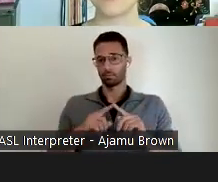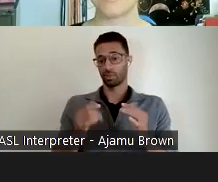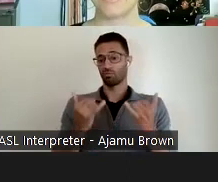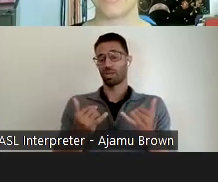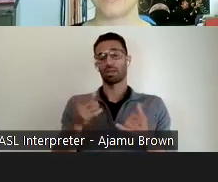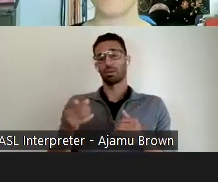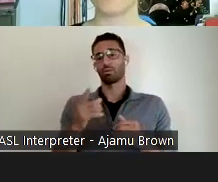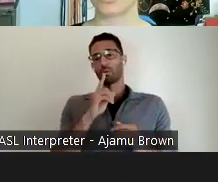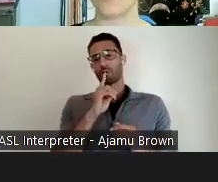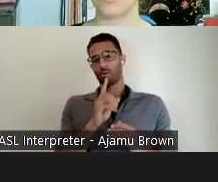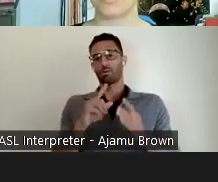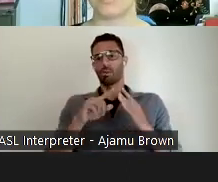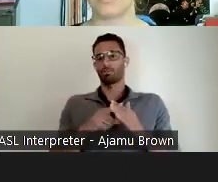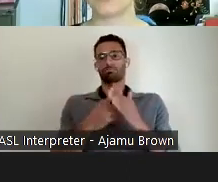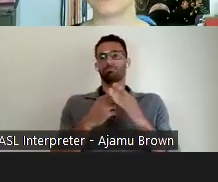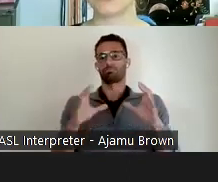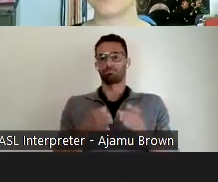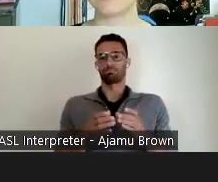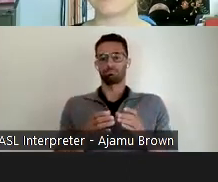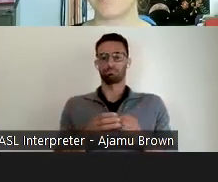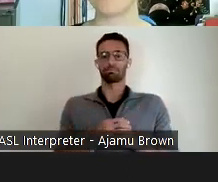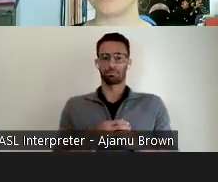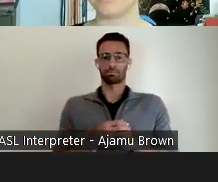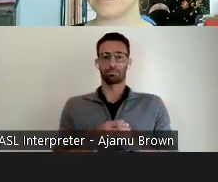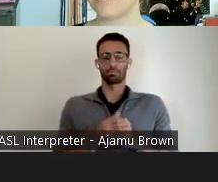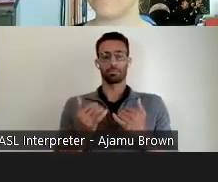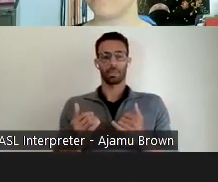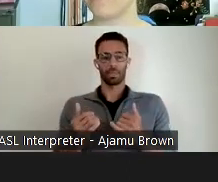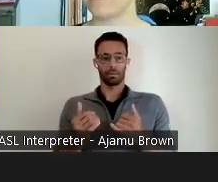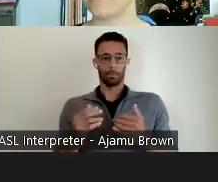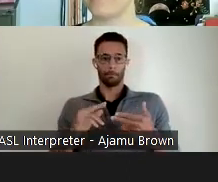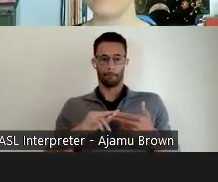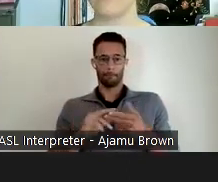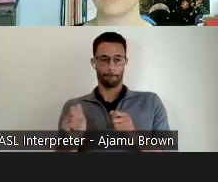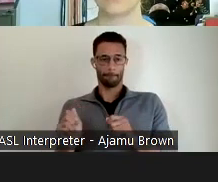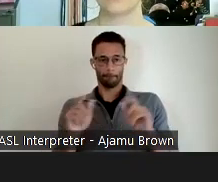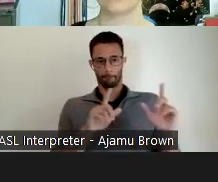cohort. Go ahead and go to the next slide, please.